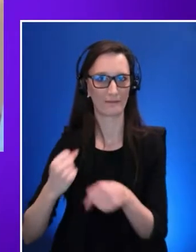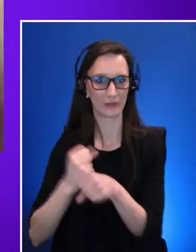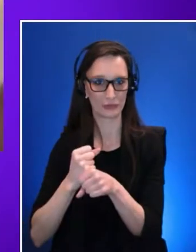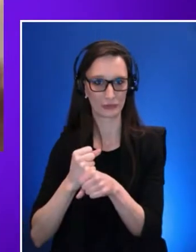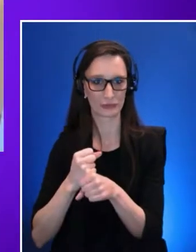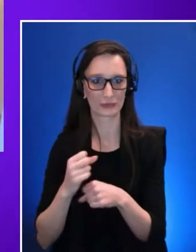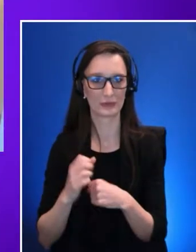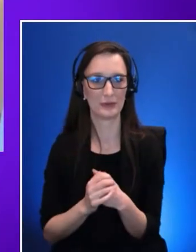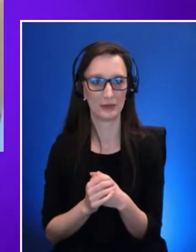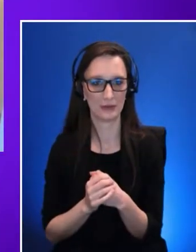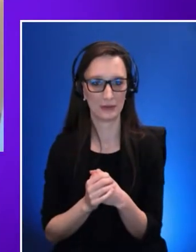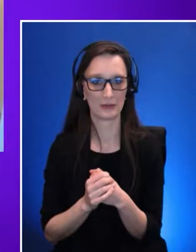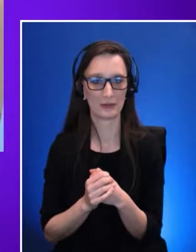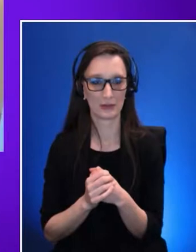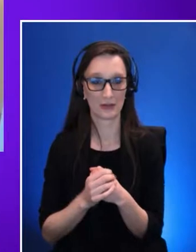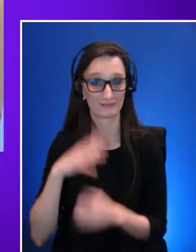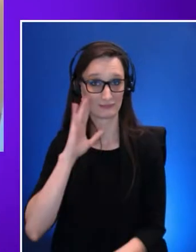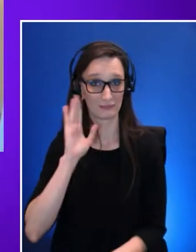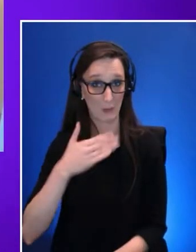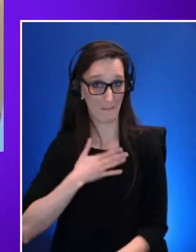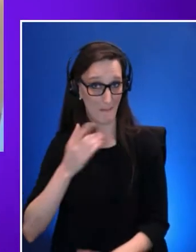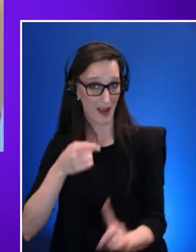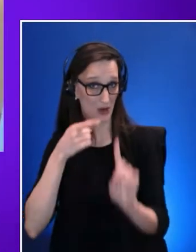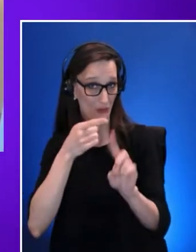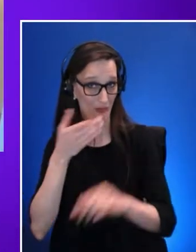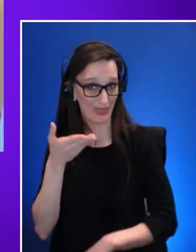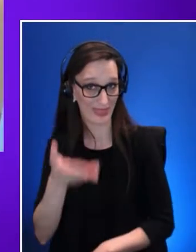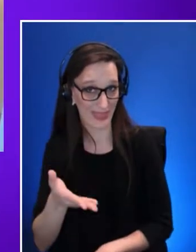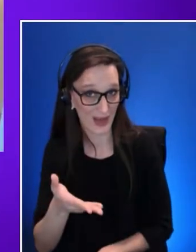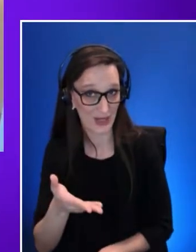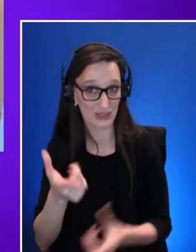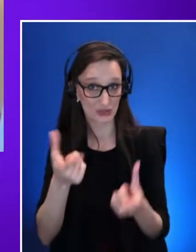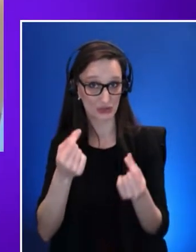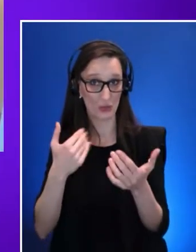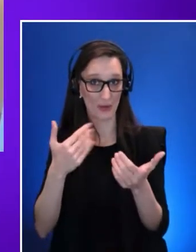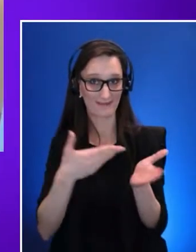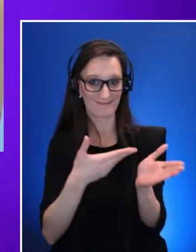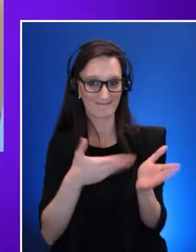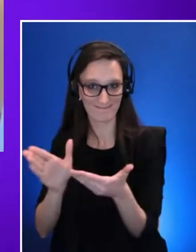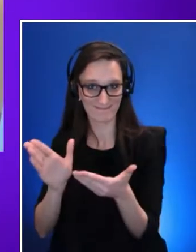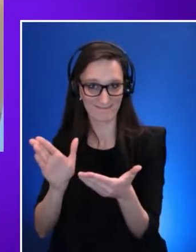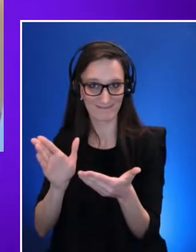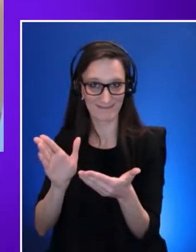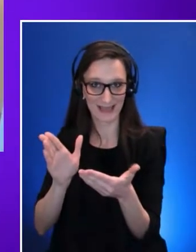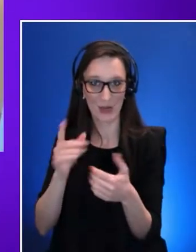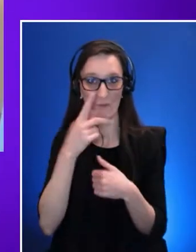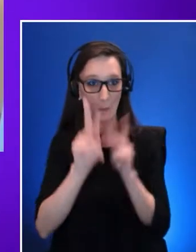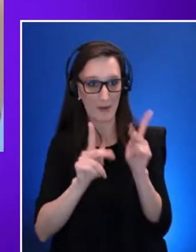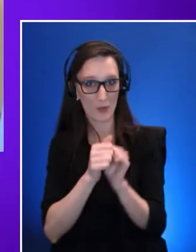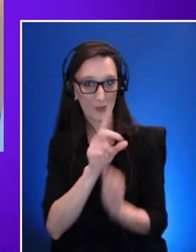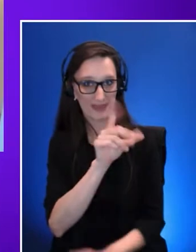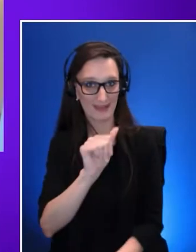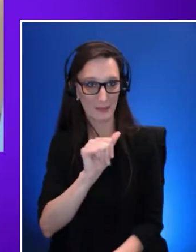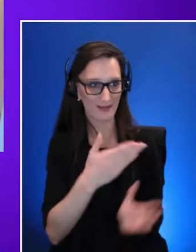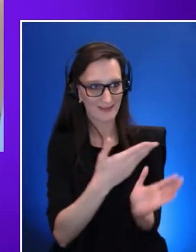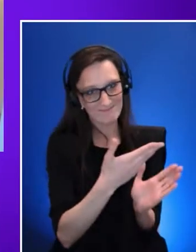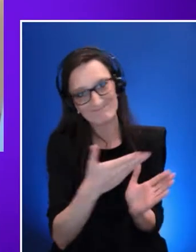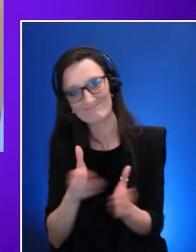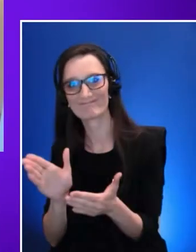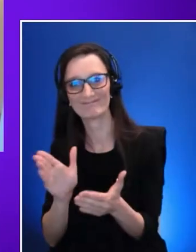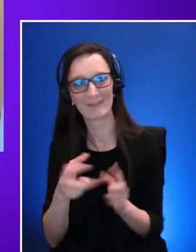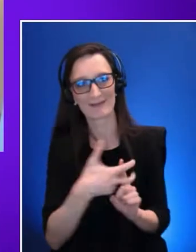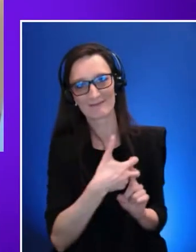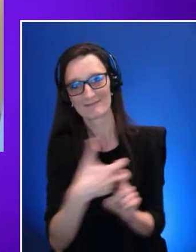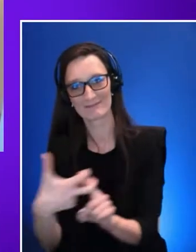And, you know, my whole goal there, as I said, is to try to make the shift for people with disabilities in this space. I think I really sort of lost